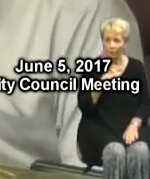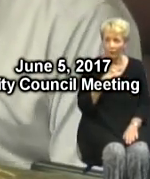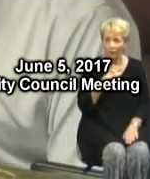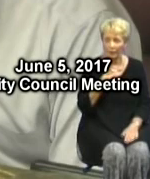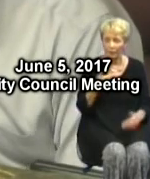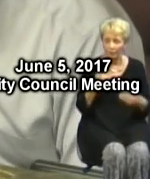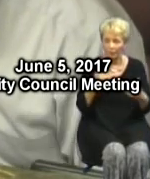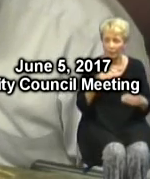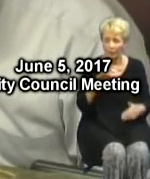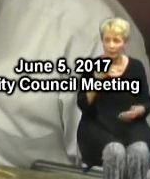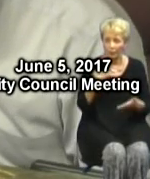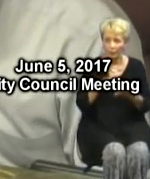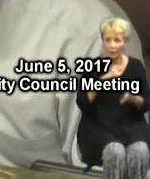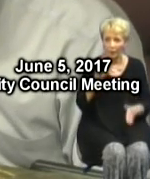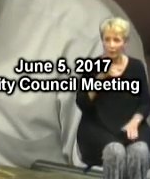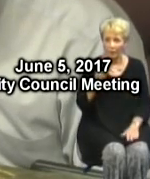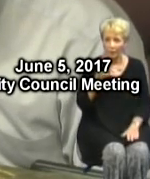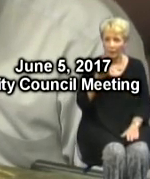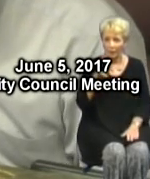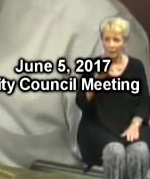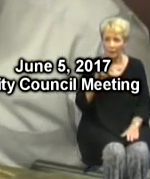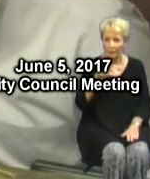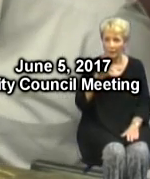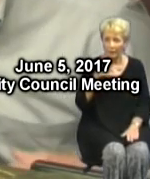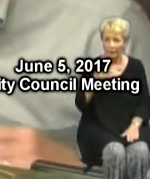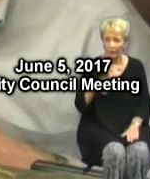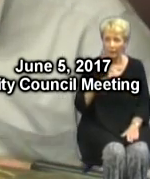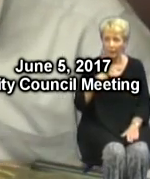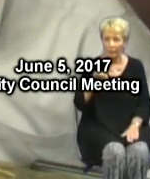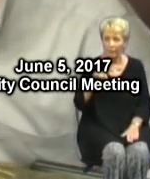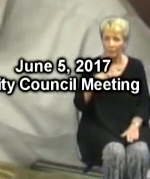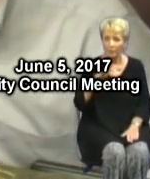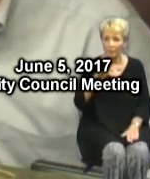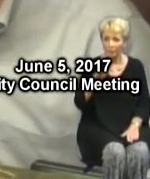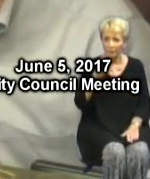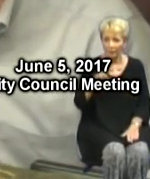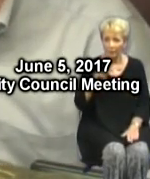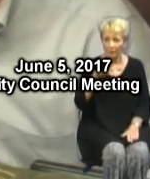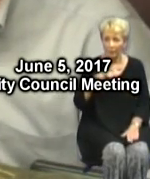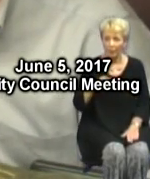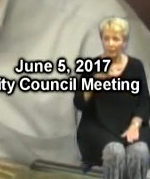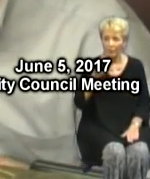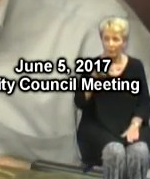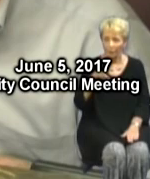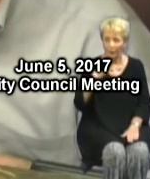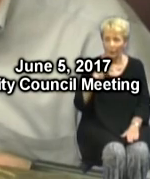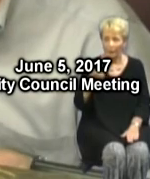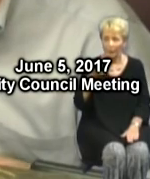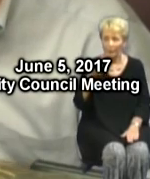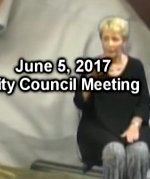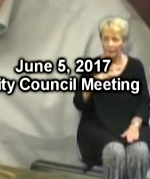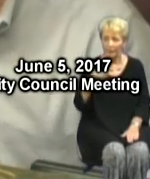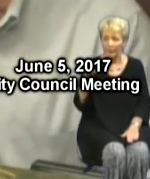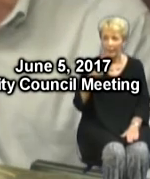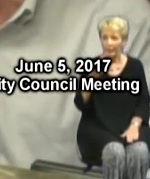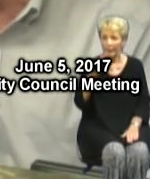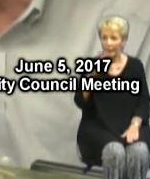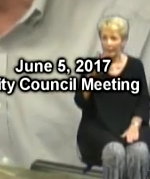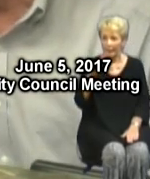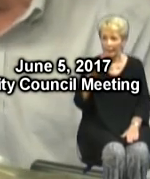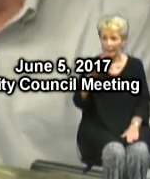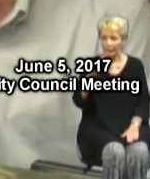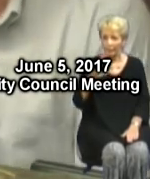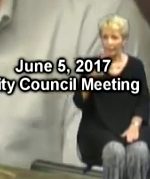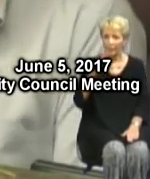move to reappoint Diane Ryle, Judy Willis, Ben Belton, Bryant Lindsay, and Eddie McGimsey to the Main Street Advisory